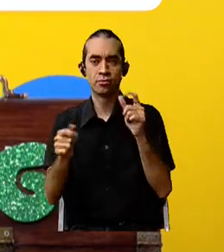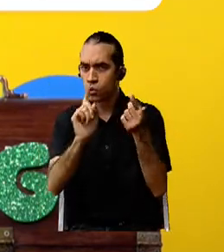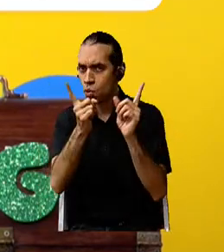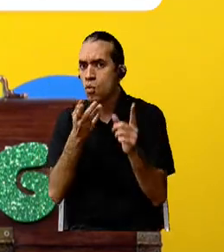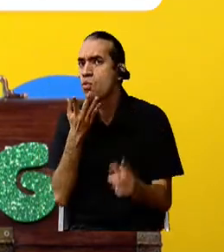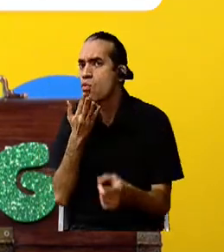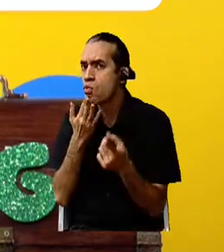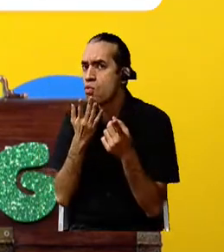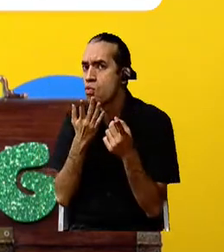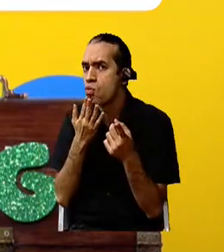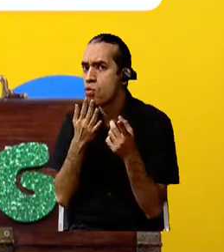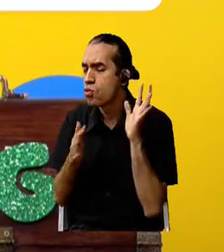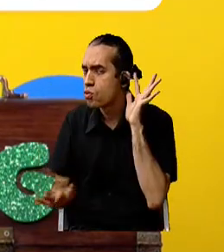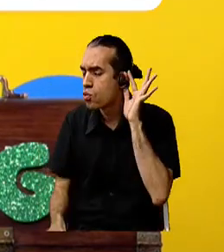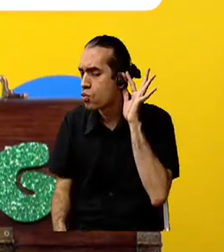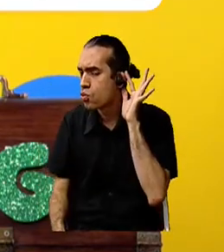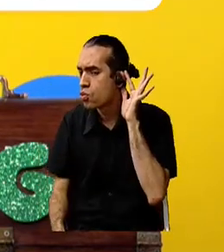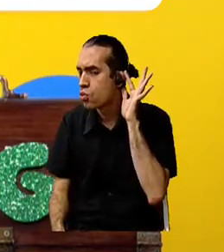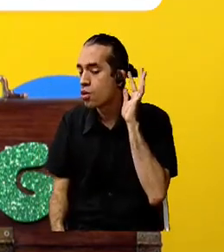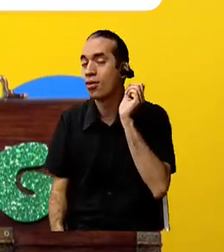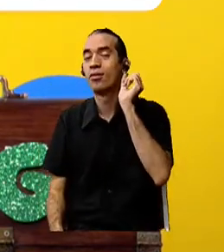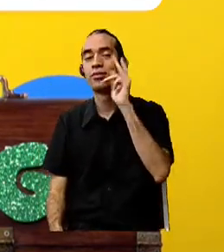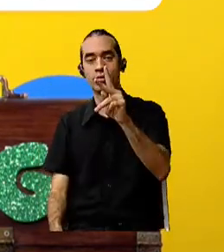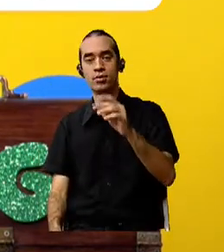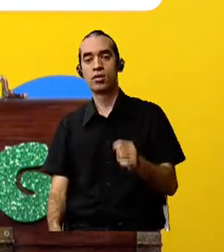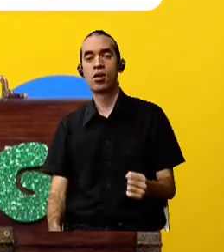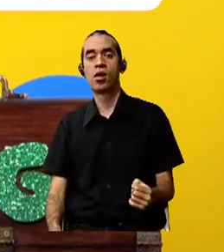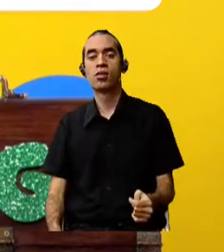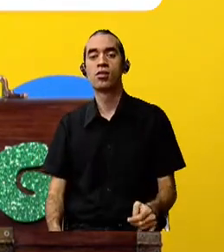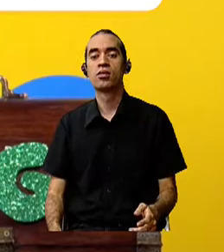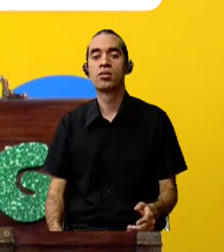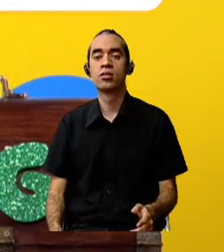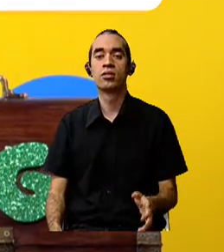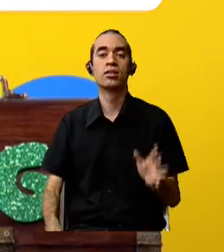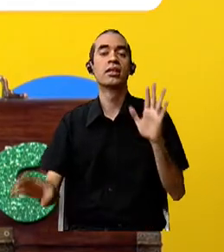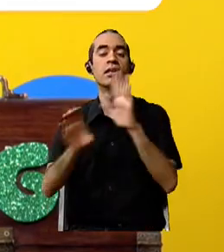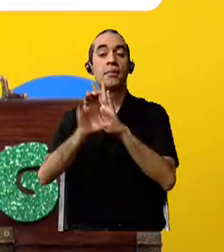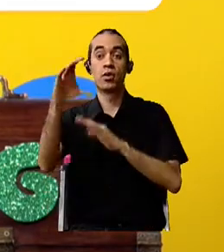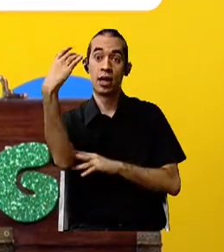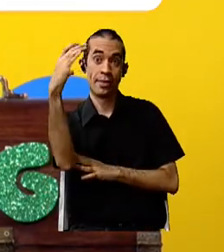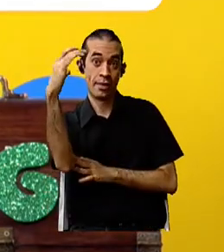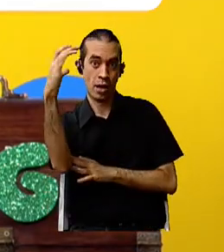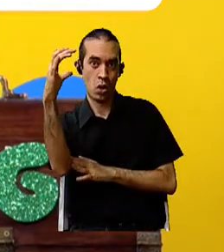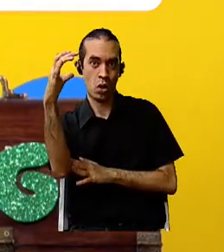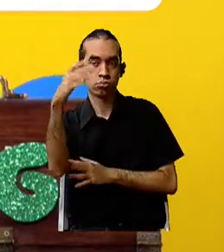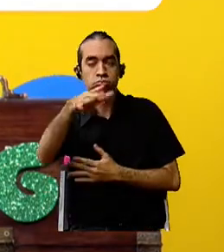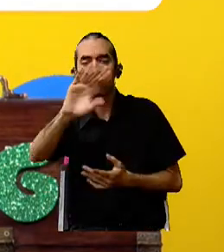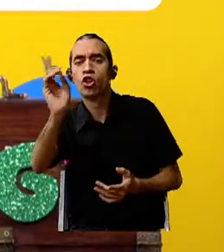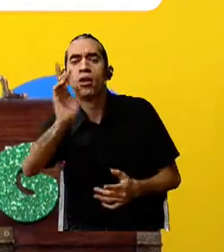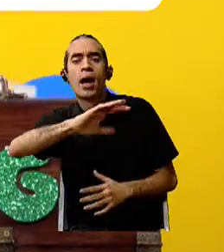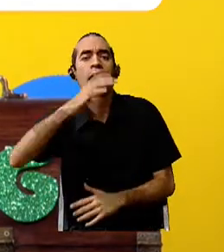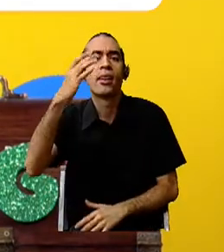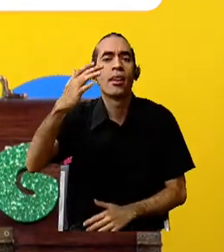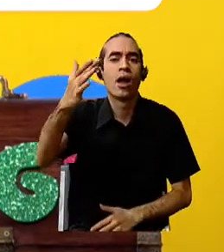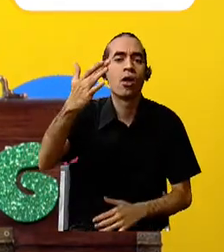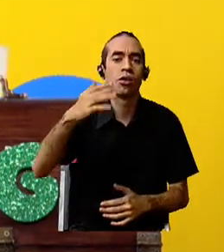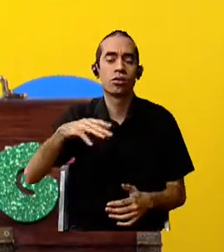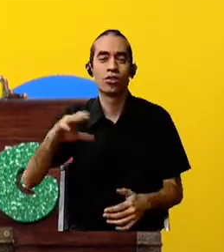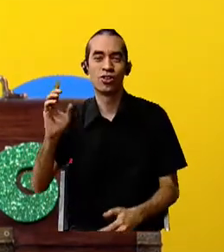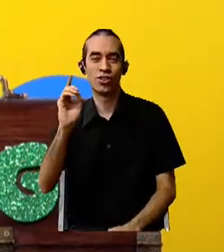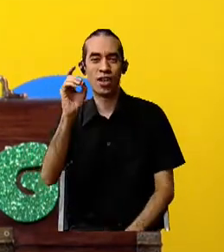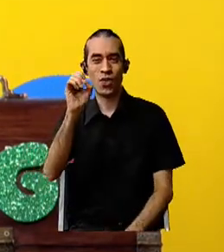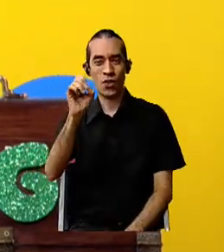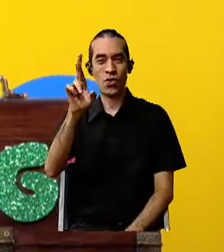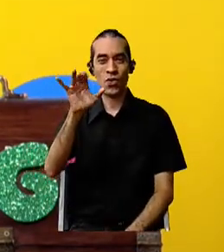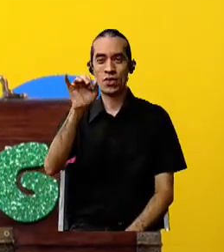is this one? Okay, what about people from Cartago? We need students from Cartago, from Orosi,